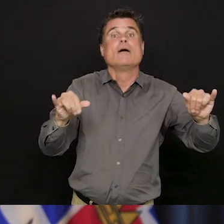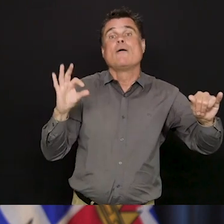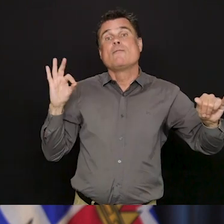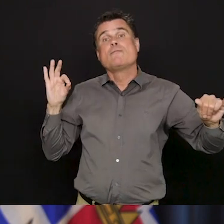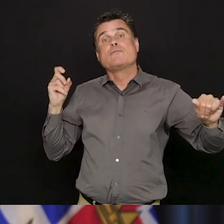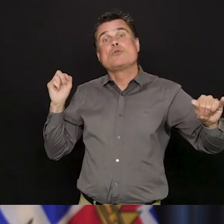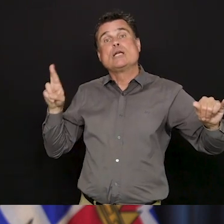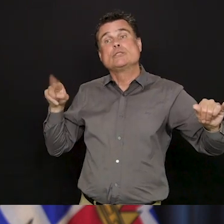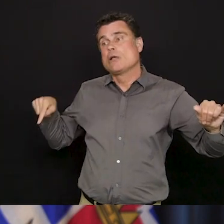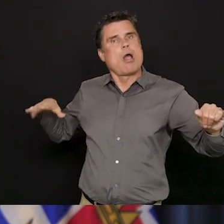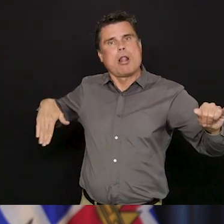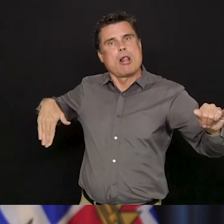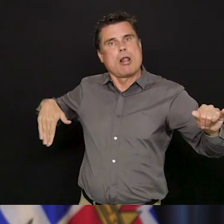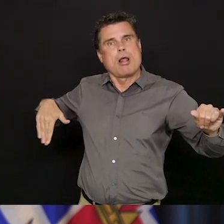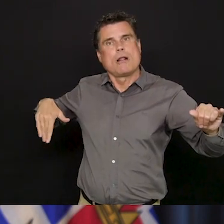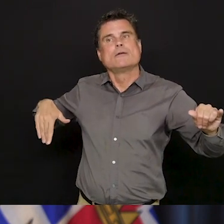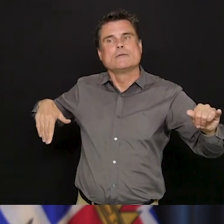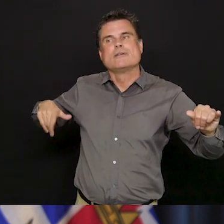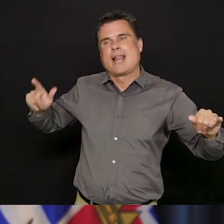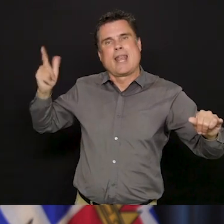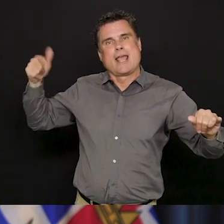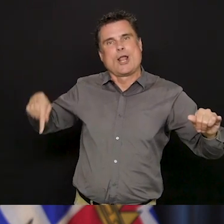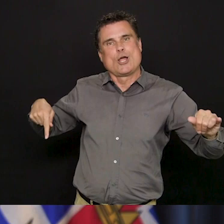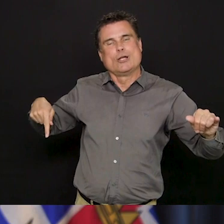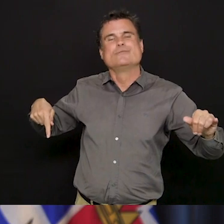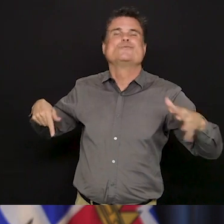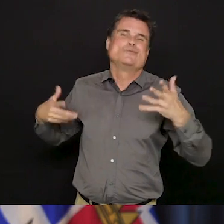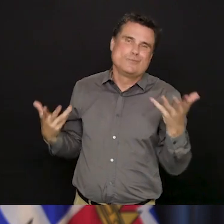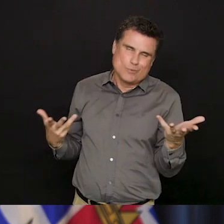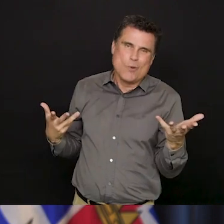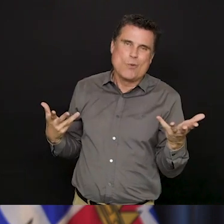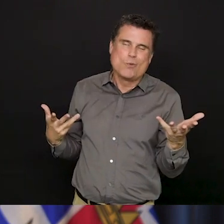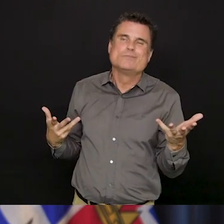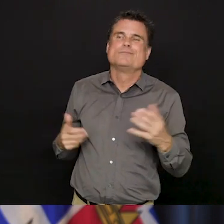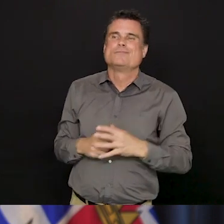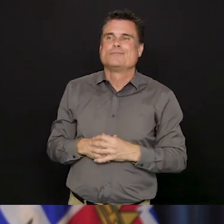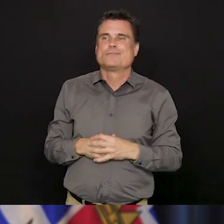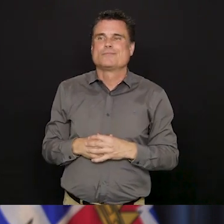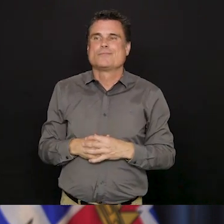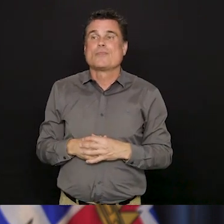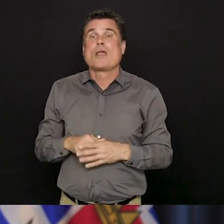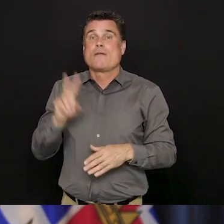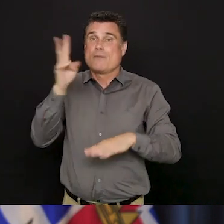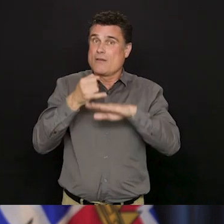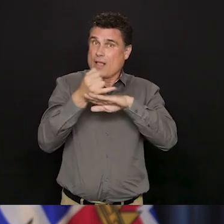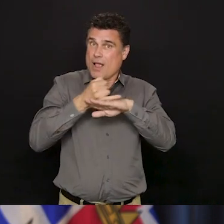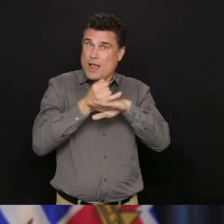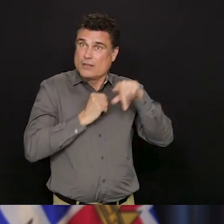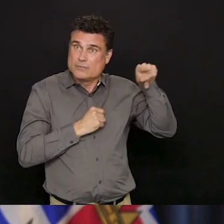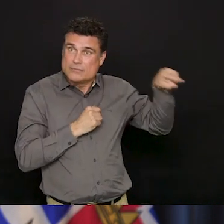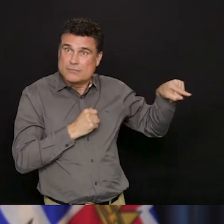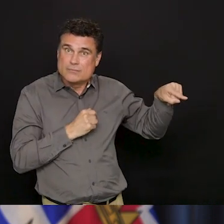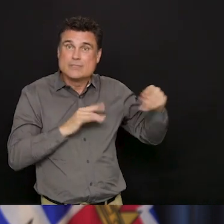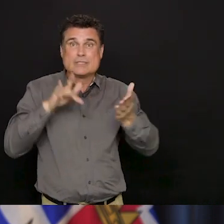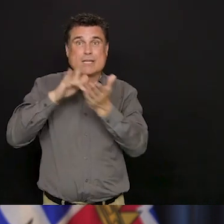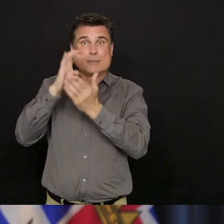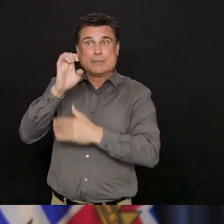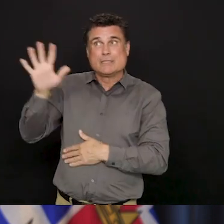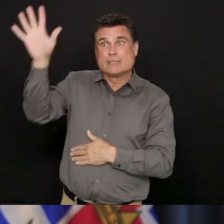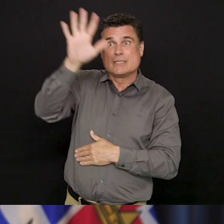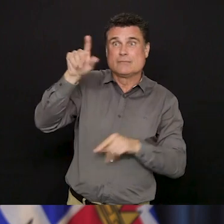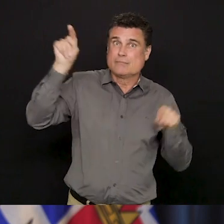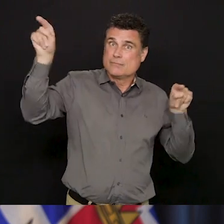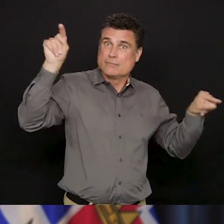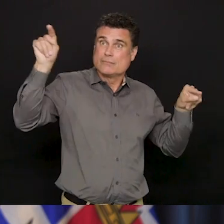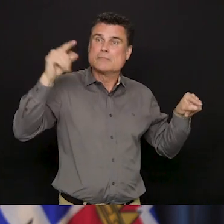Health had fewer numbers of people working in multiple care homes, as is the case with Interior Health, although they had some. Island Health